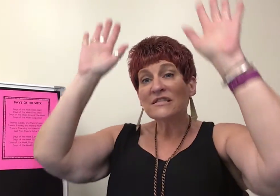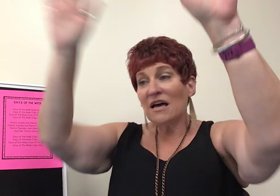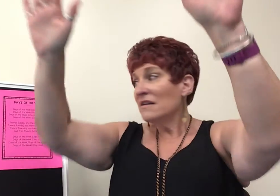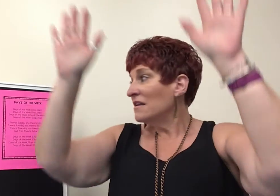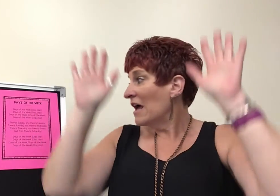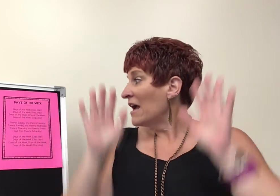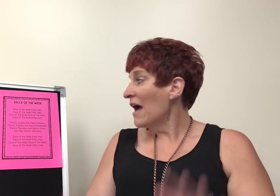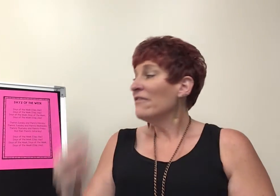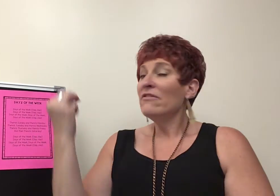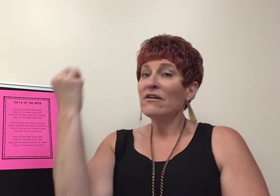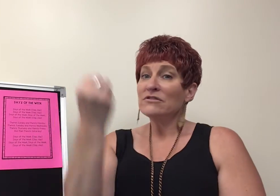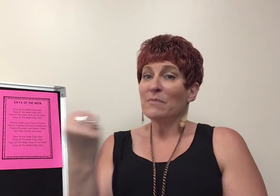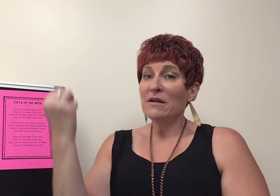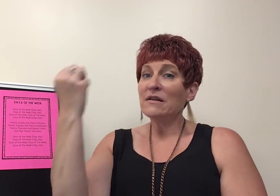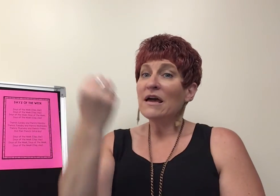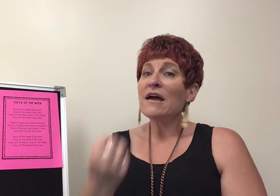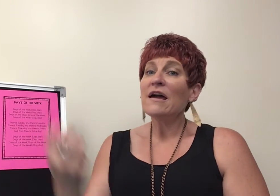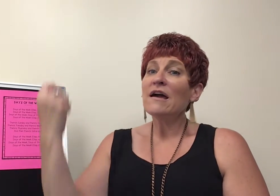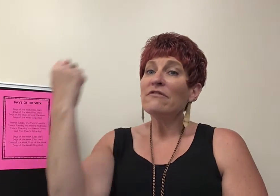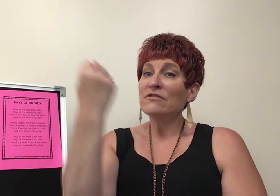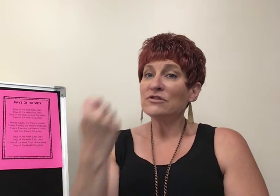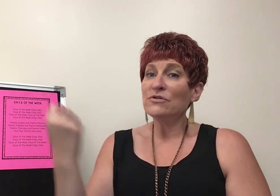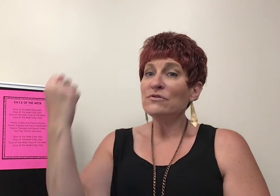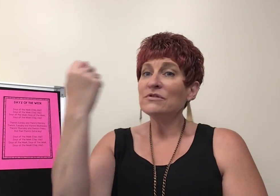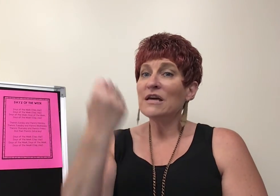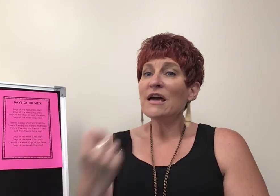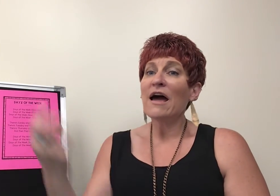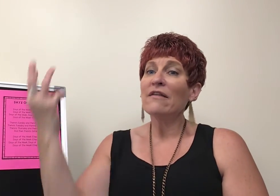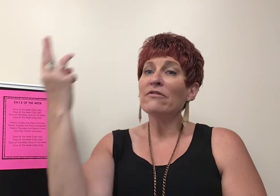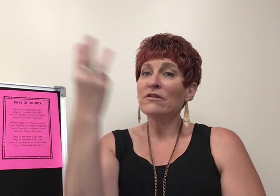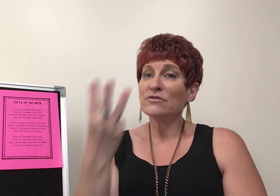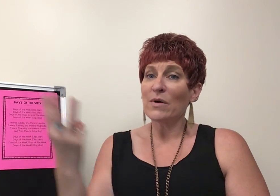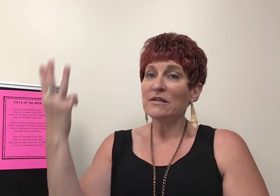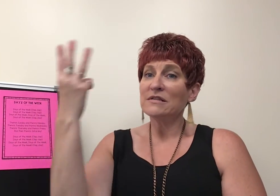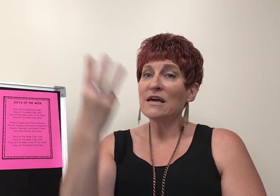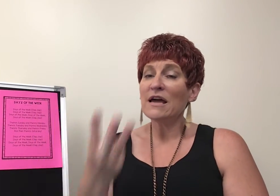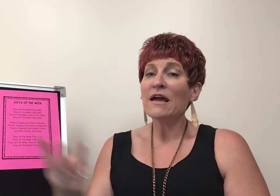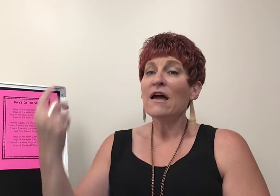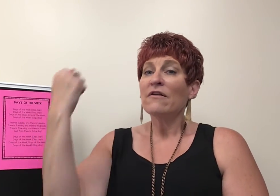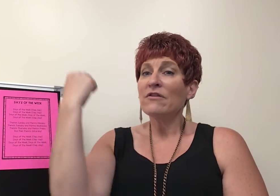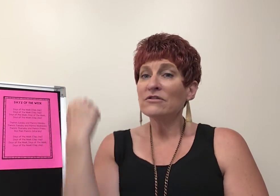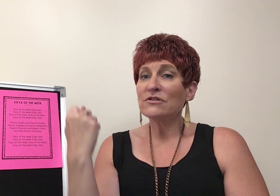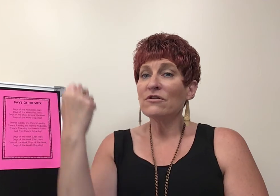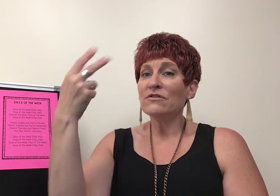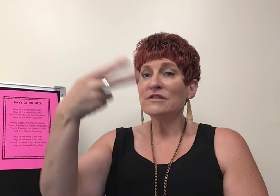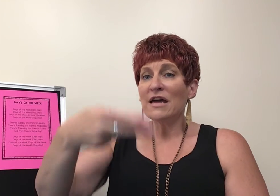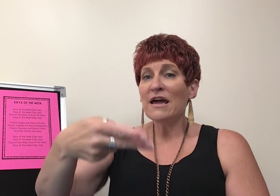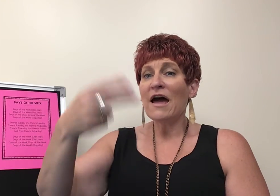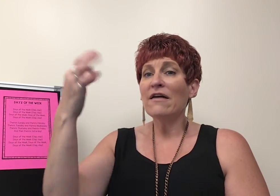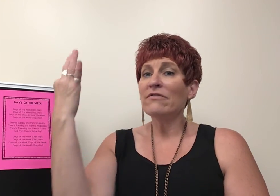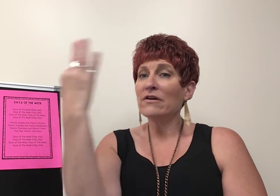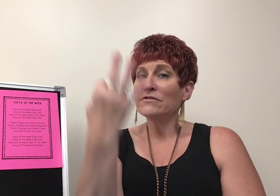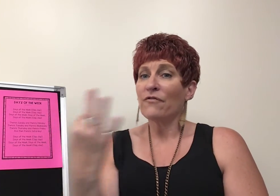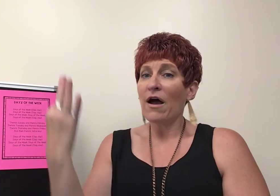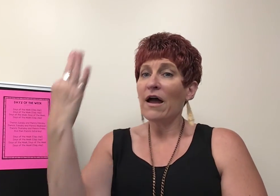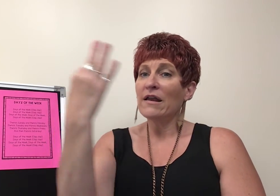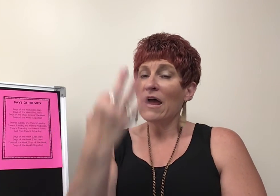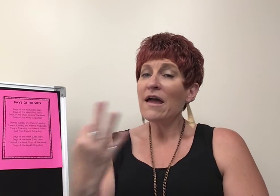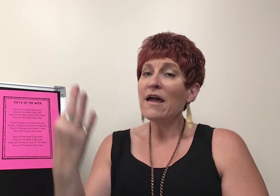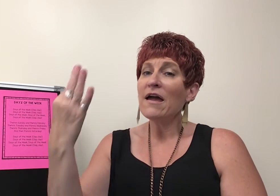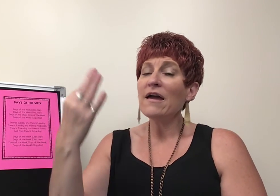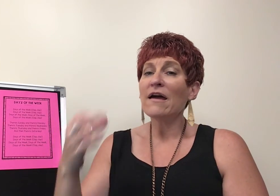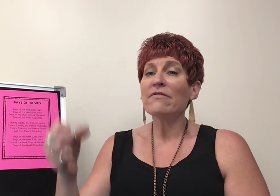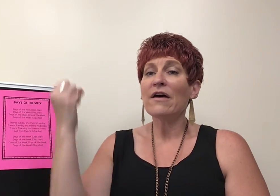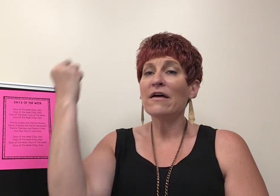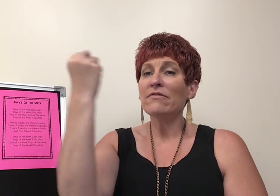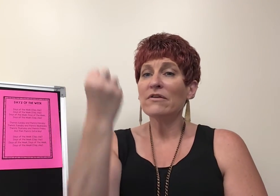There's Sunday and there's Monday. There's Tuesday and there's Wednesday. There's Thursday and there's